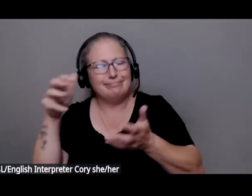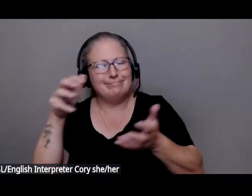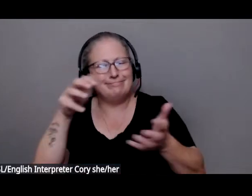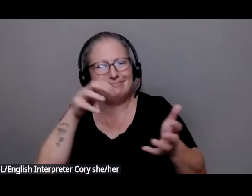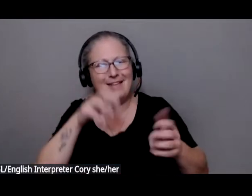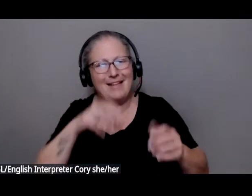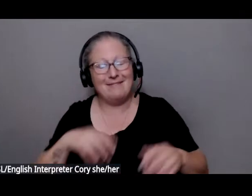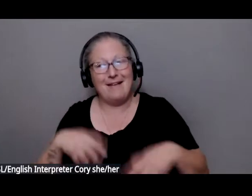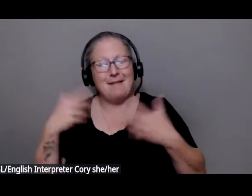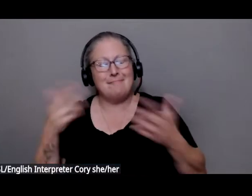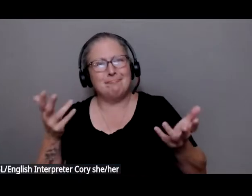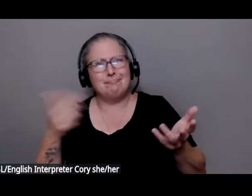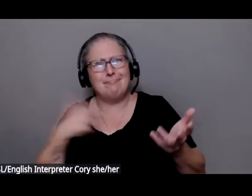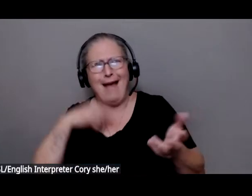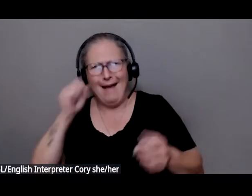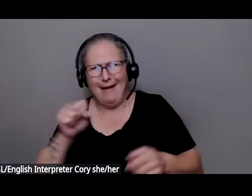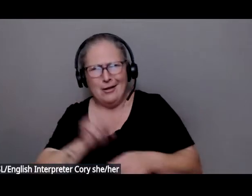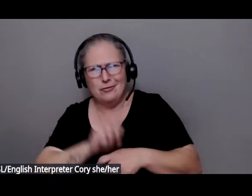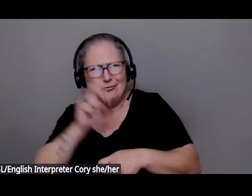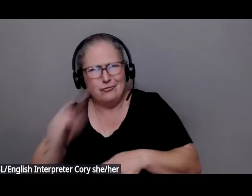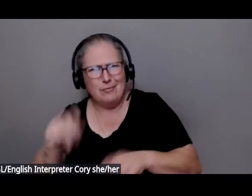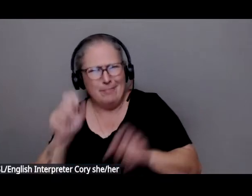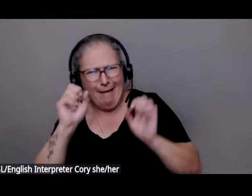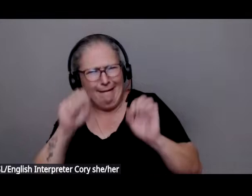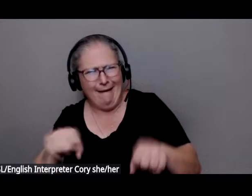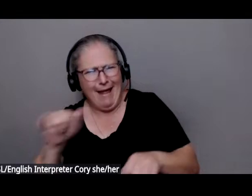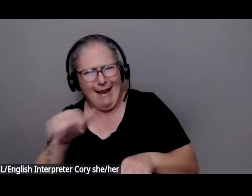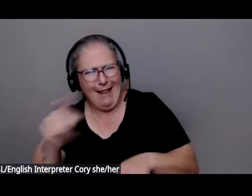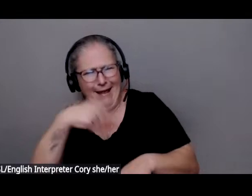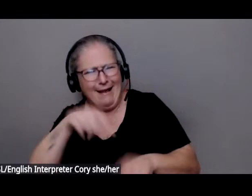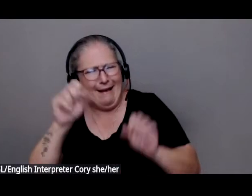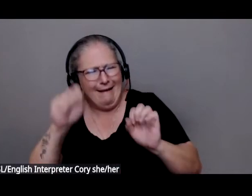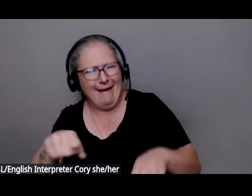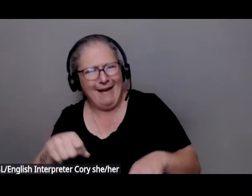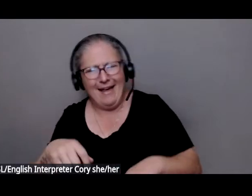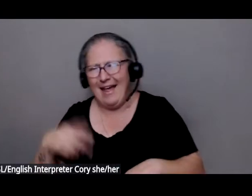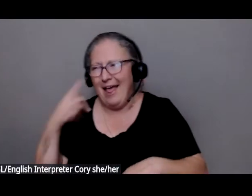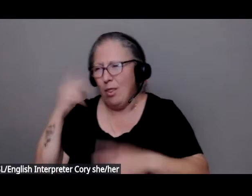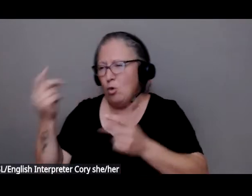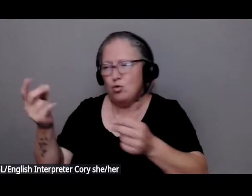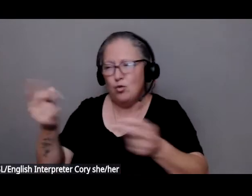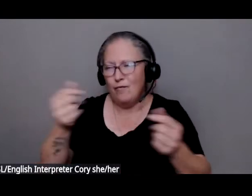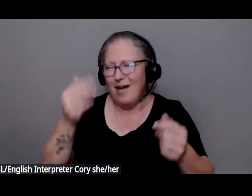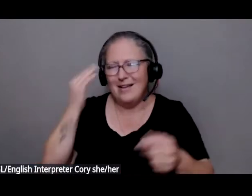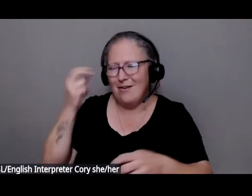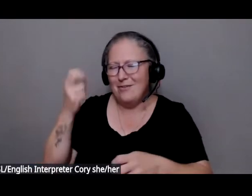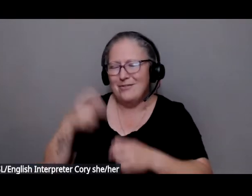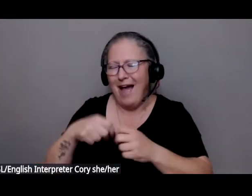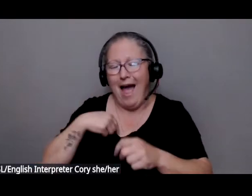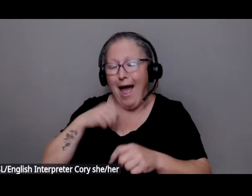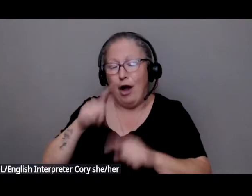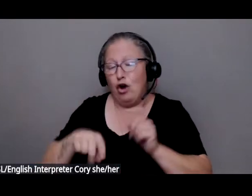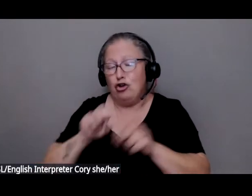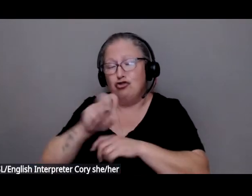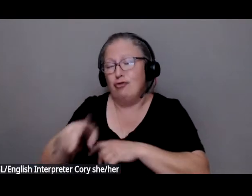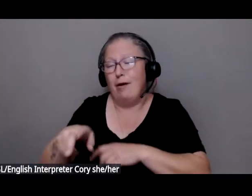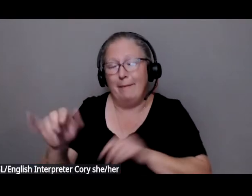I mean, I could have jumped Jumping in like the rest They of were us did. moving Yep. too fast. It was hard. I couldn't even jump